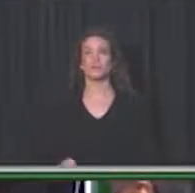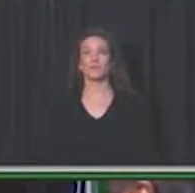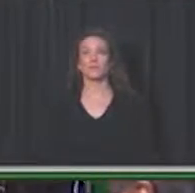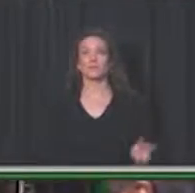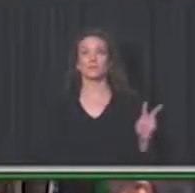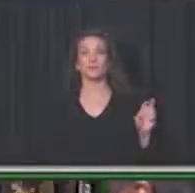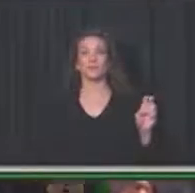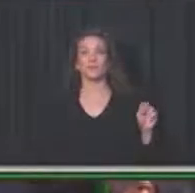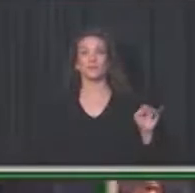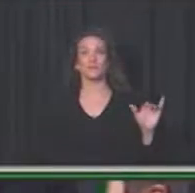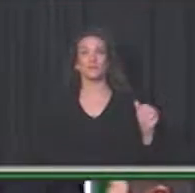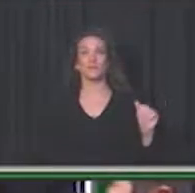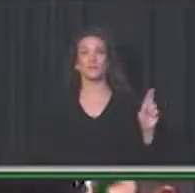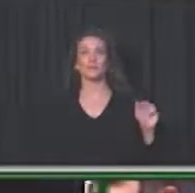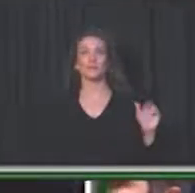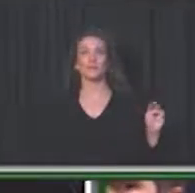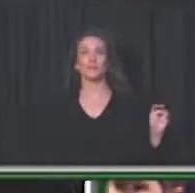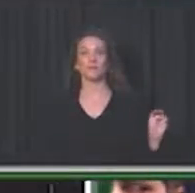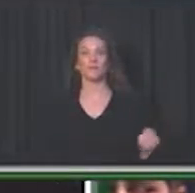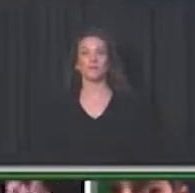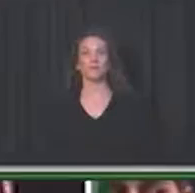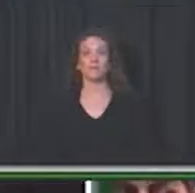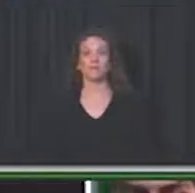Veronica Ram.